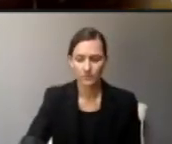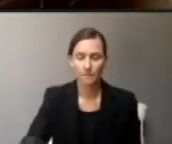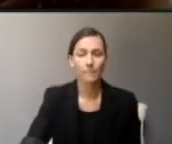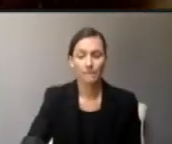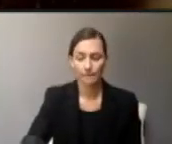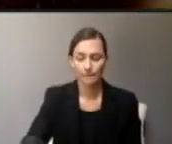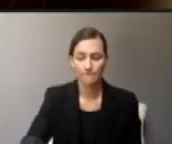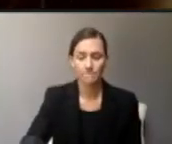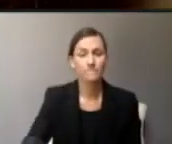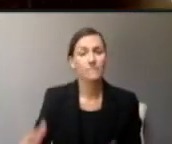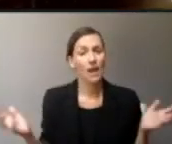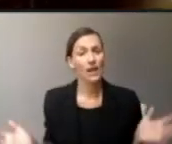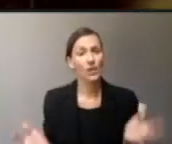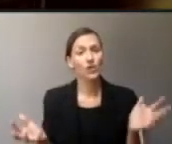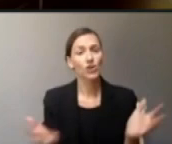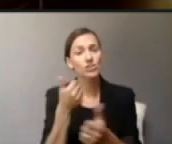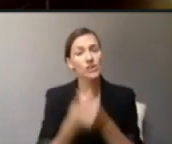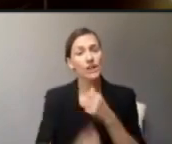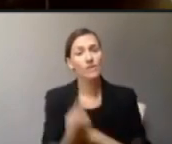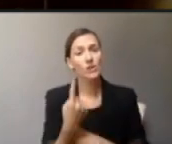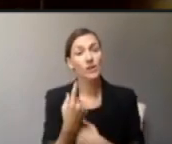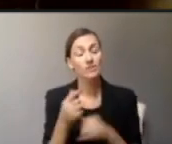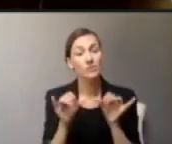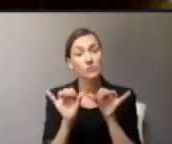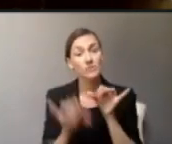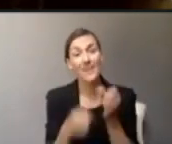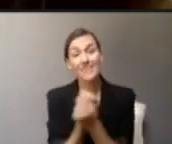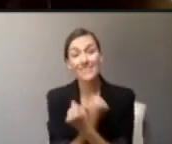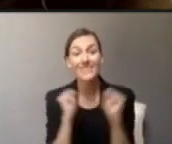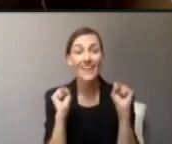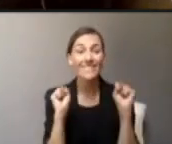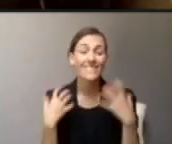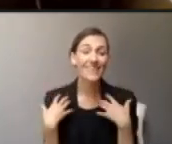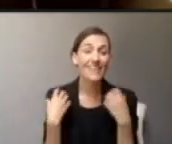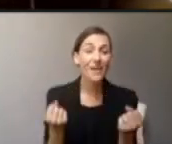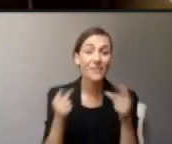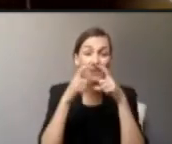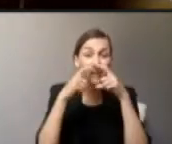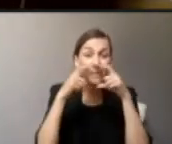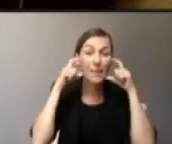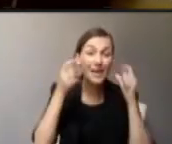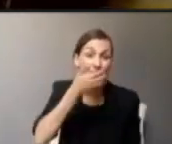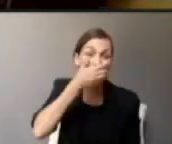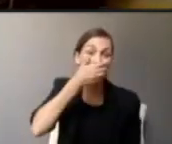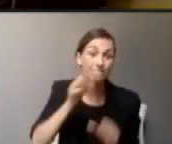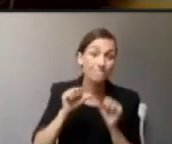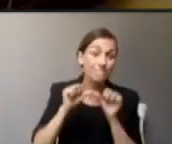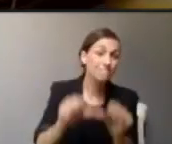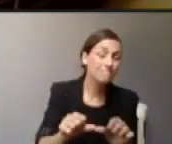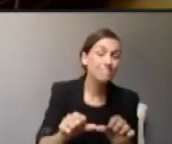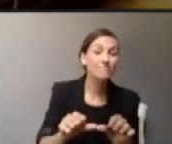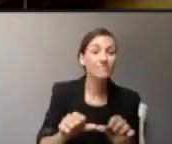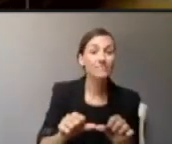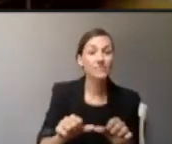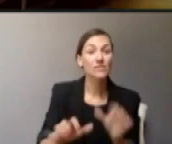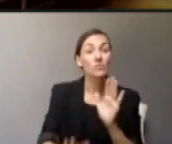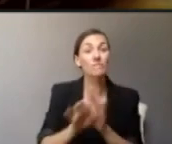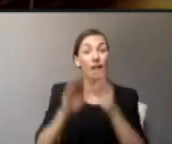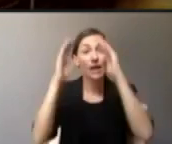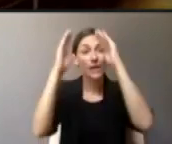I just encourage everybody to stay safe and healthy and wear your mask. And you can find Hope Starts Here